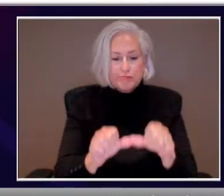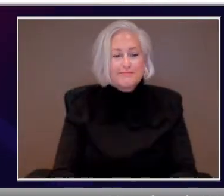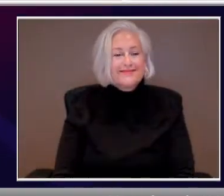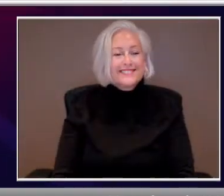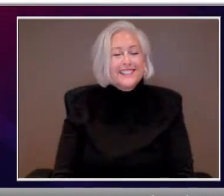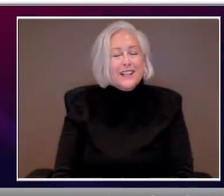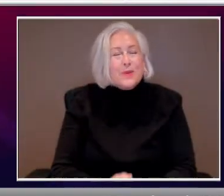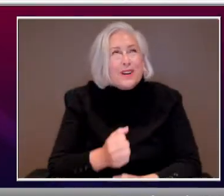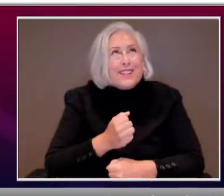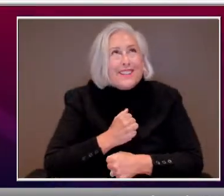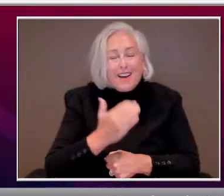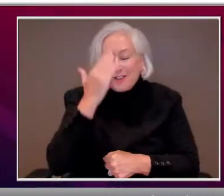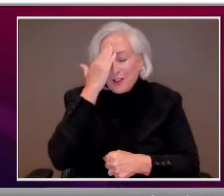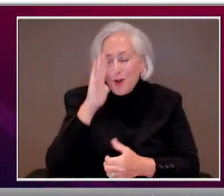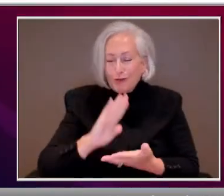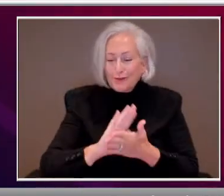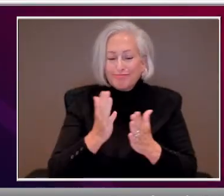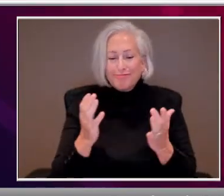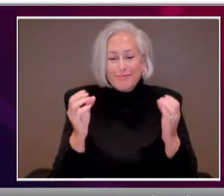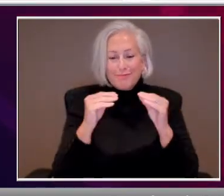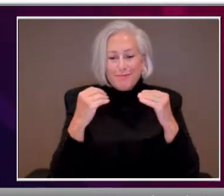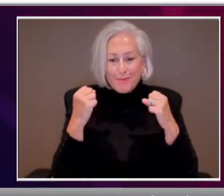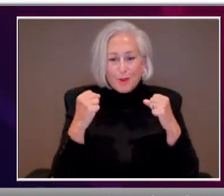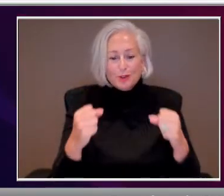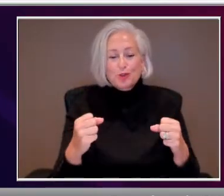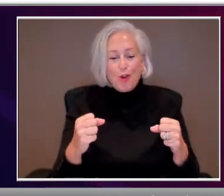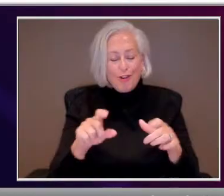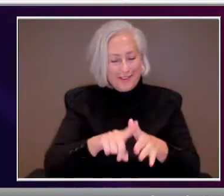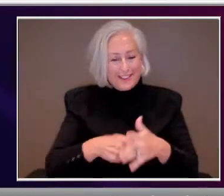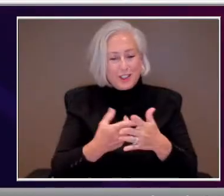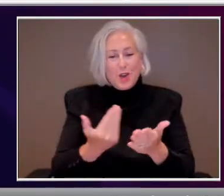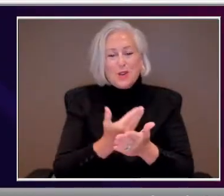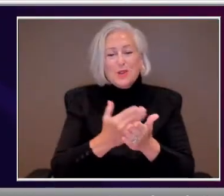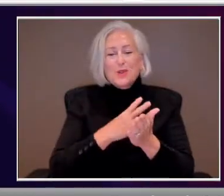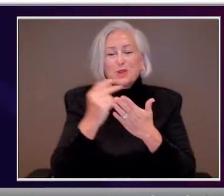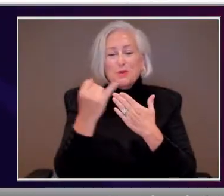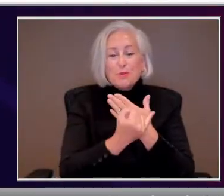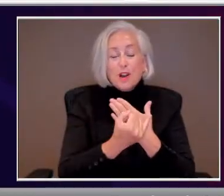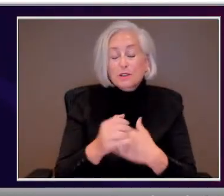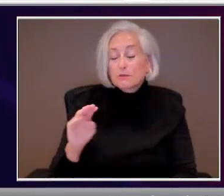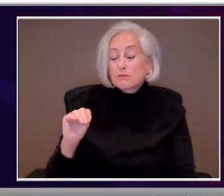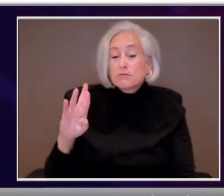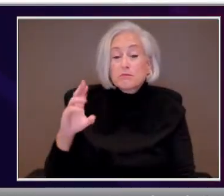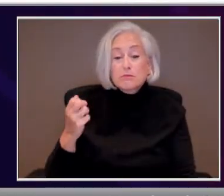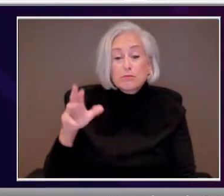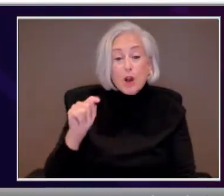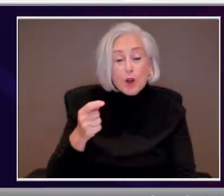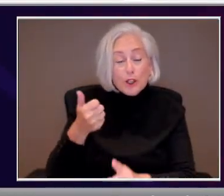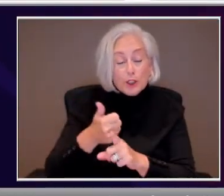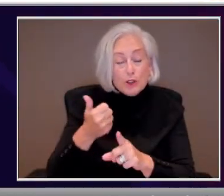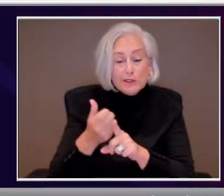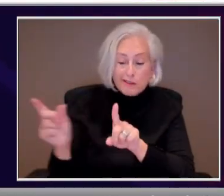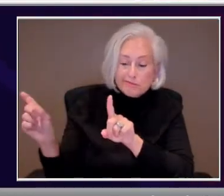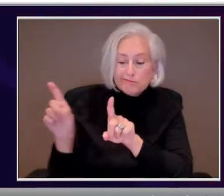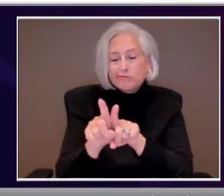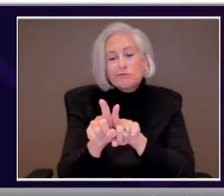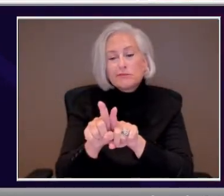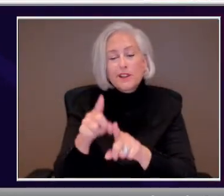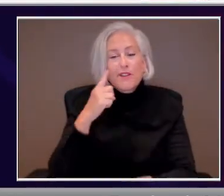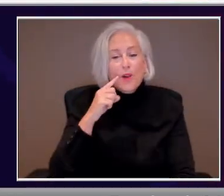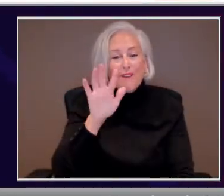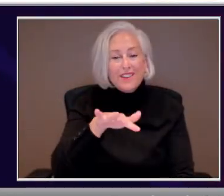back strong and that you're on to new projects. Margaret, you've been through by Vern for now 55 years. Real